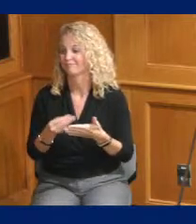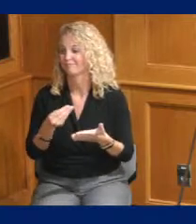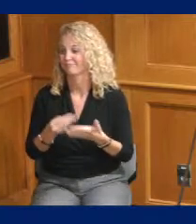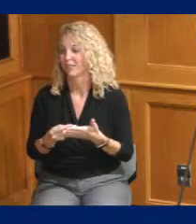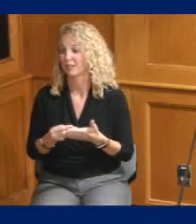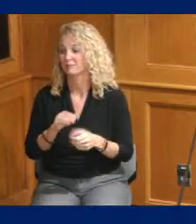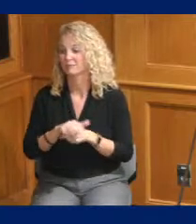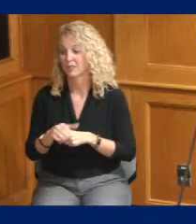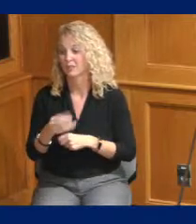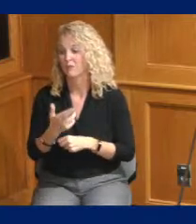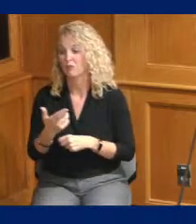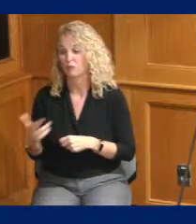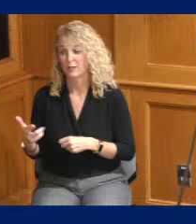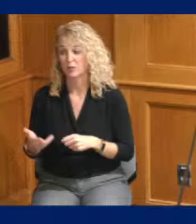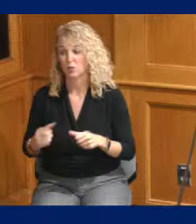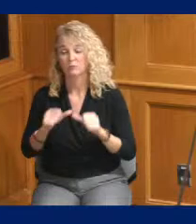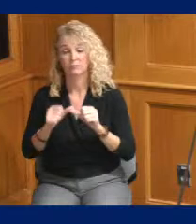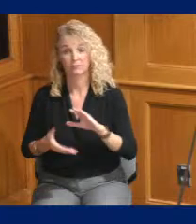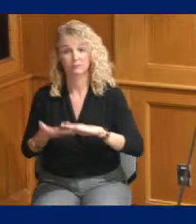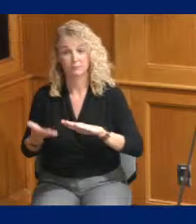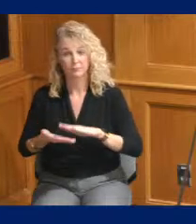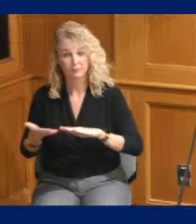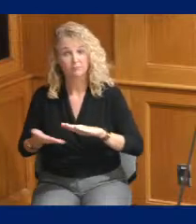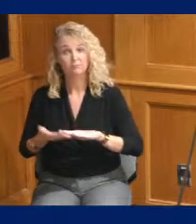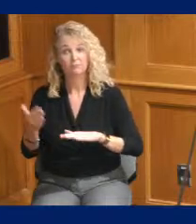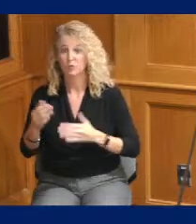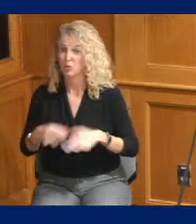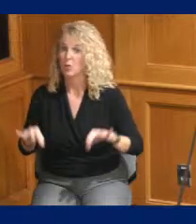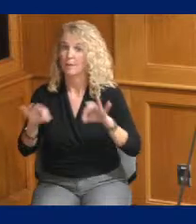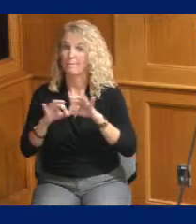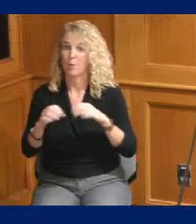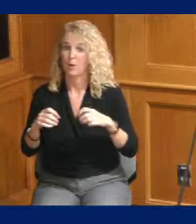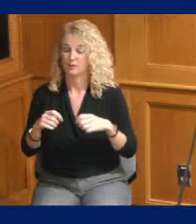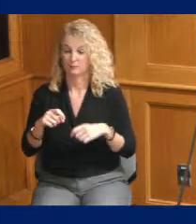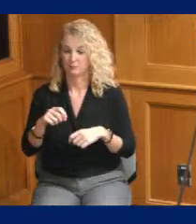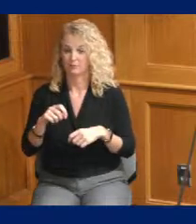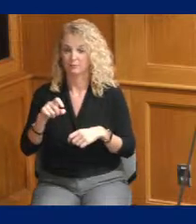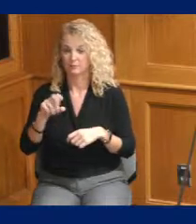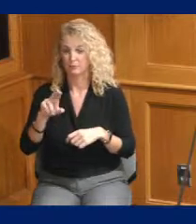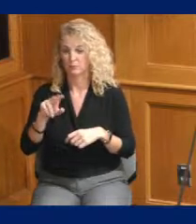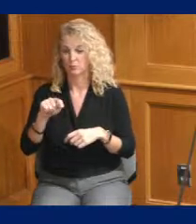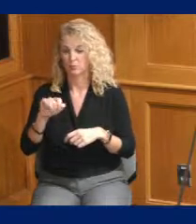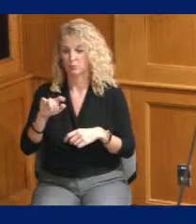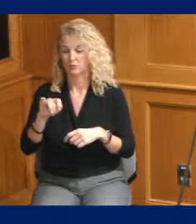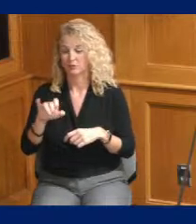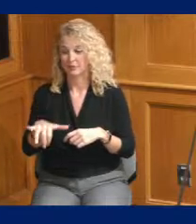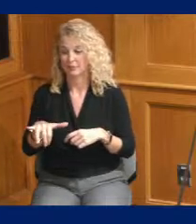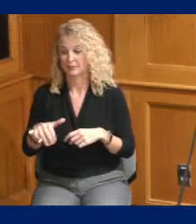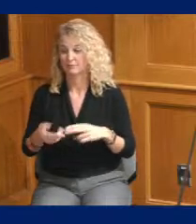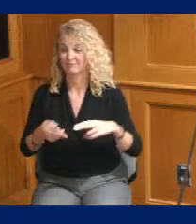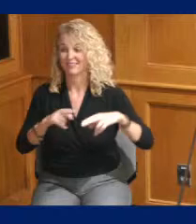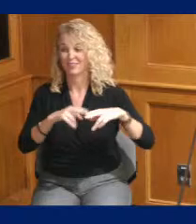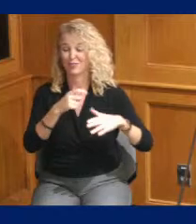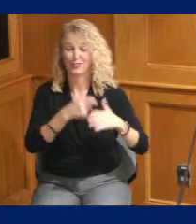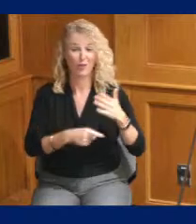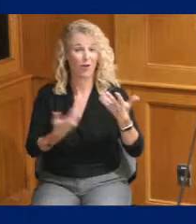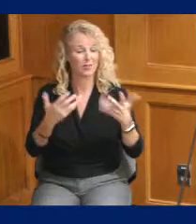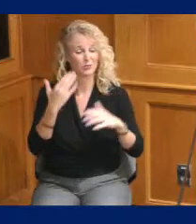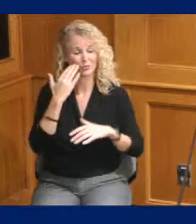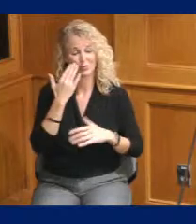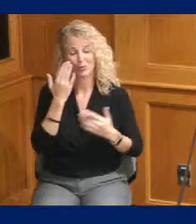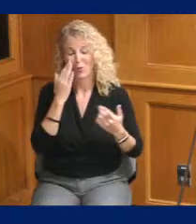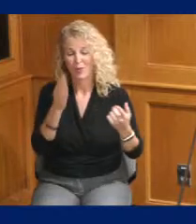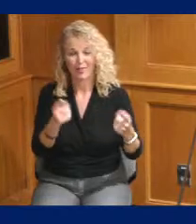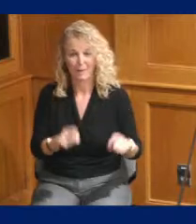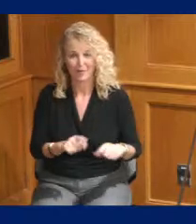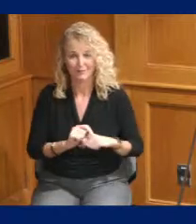sufficient resources to sustain the operations of this important utility and to meet the rising costs that MSD reviewed with